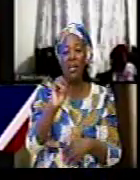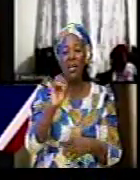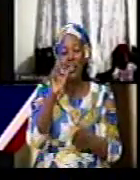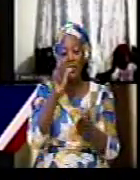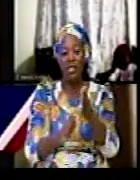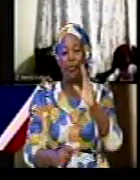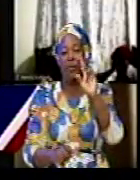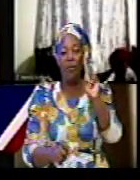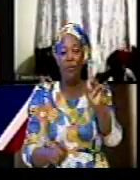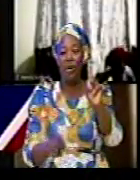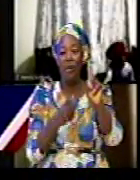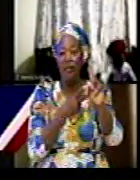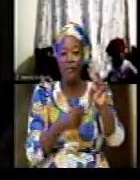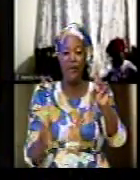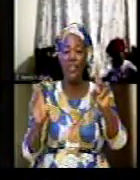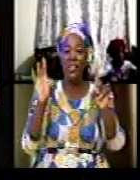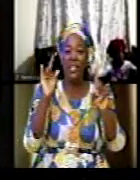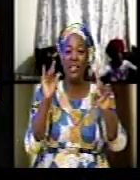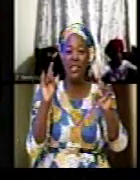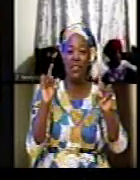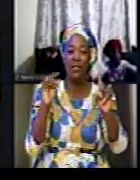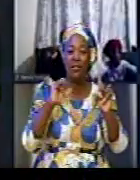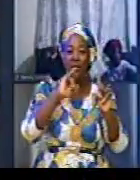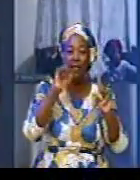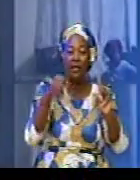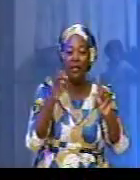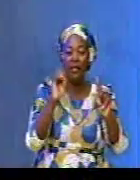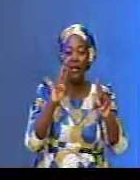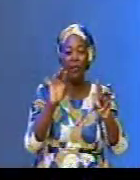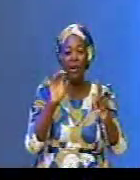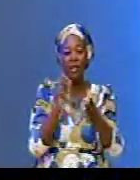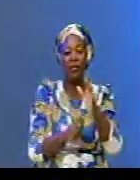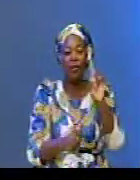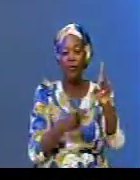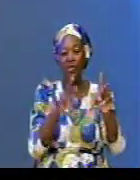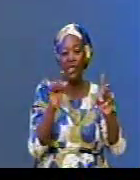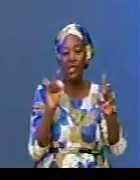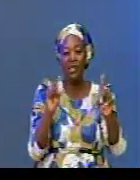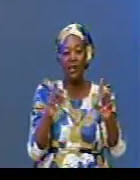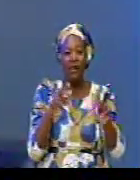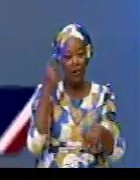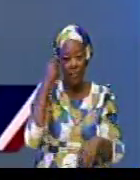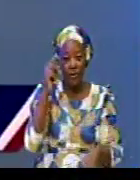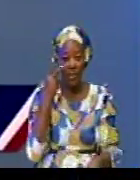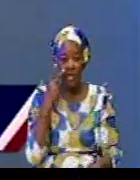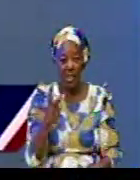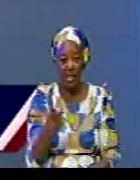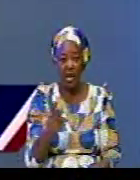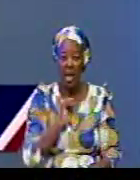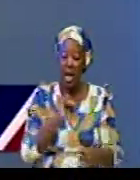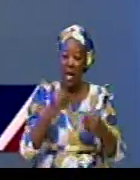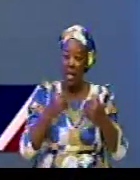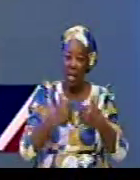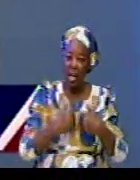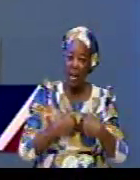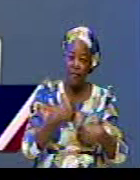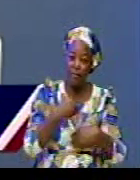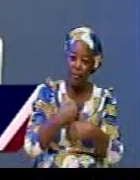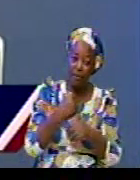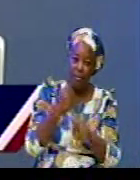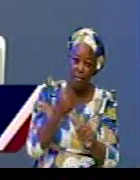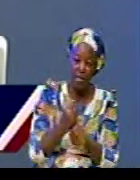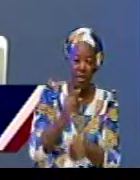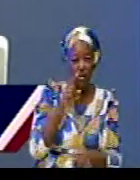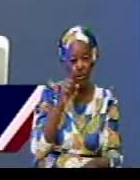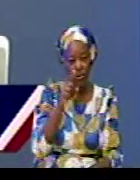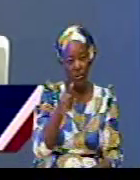Come to Jeremiah chapter 1. I'm reading from verse 18. For